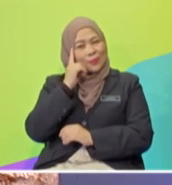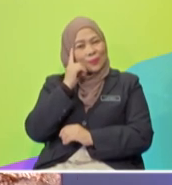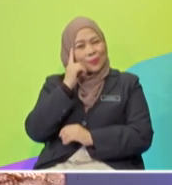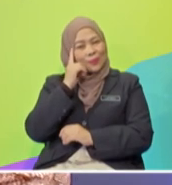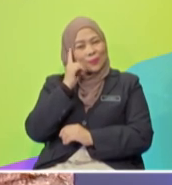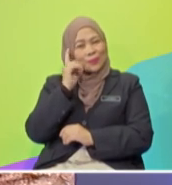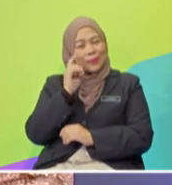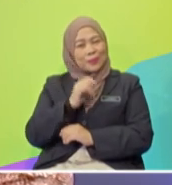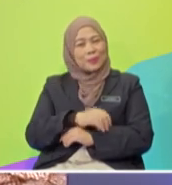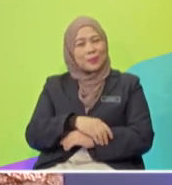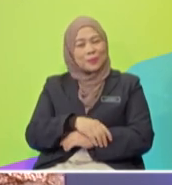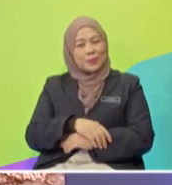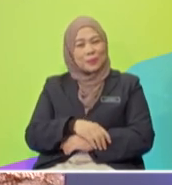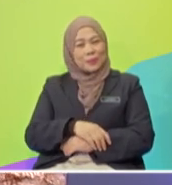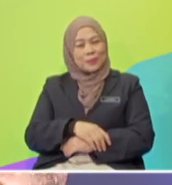blade.